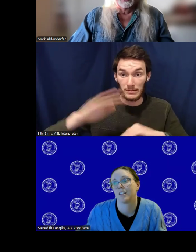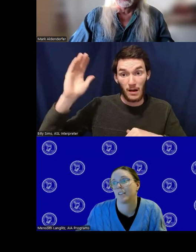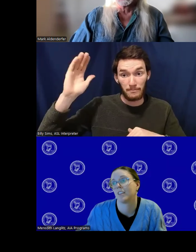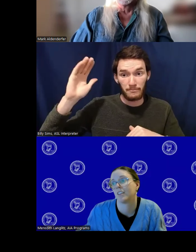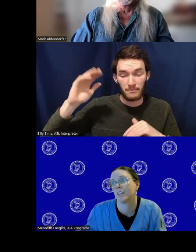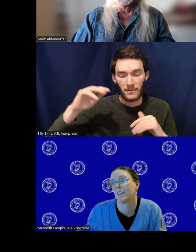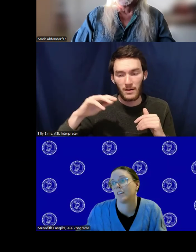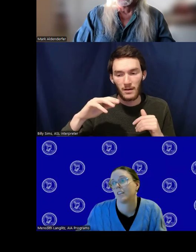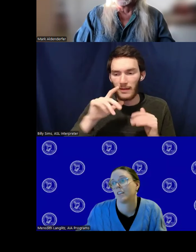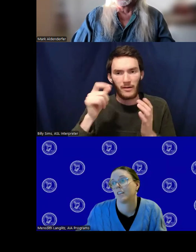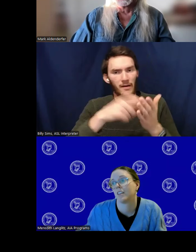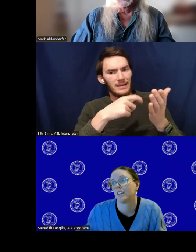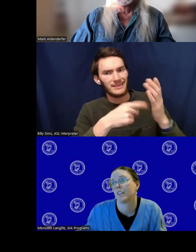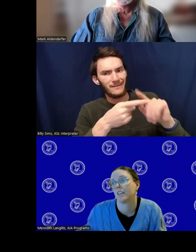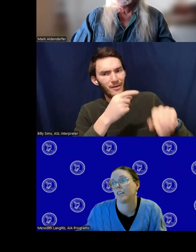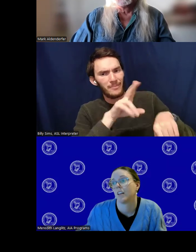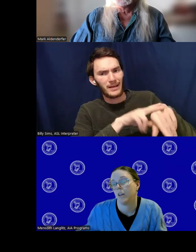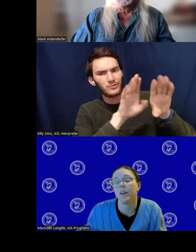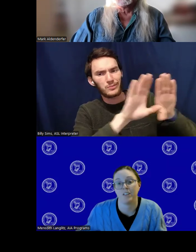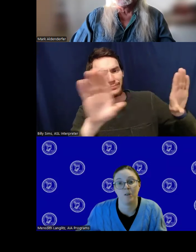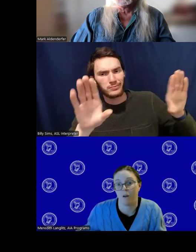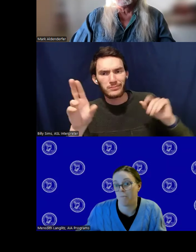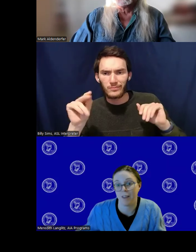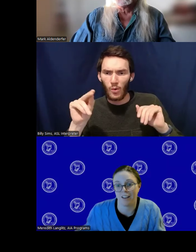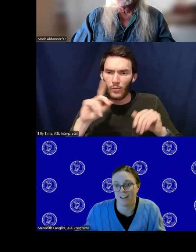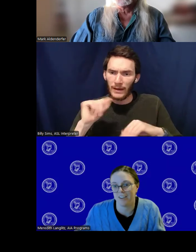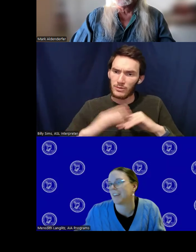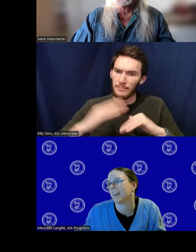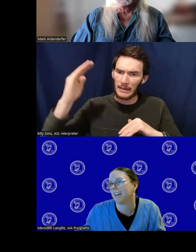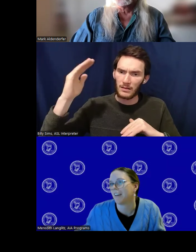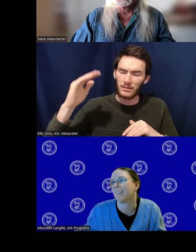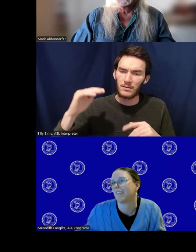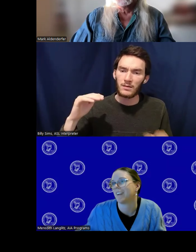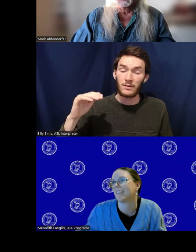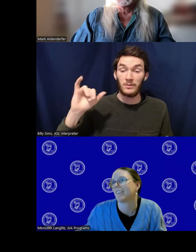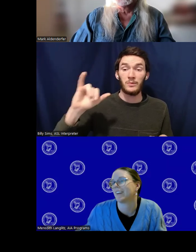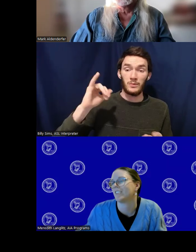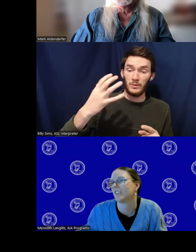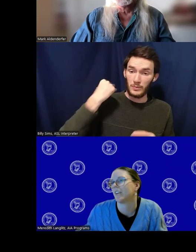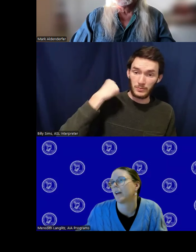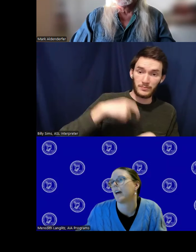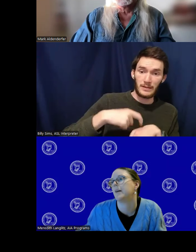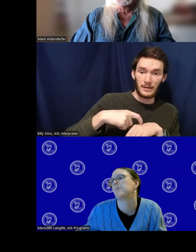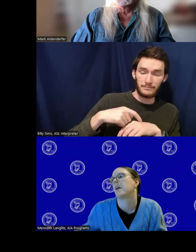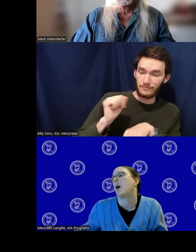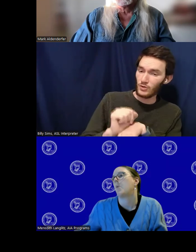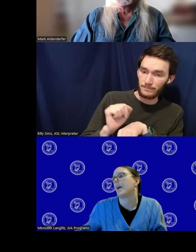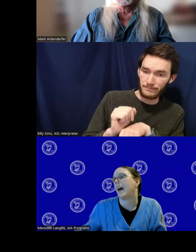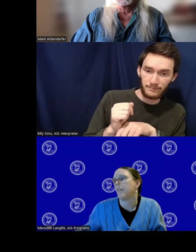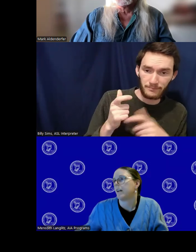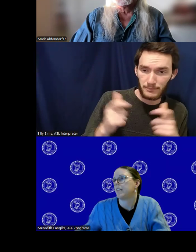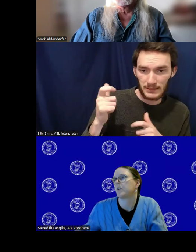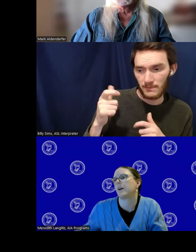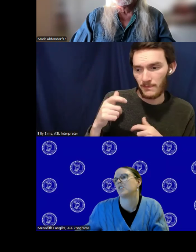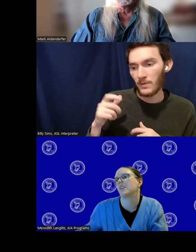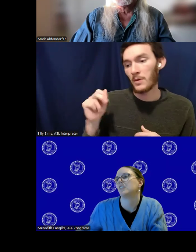they're not excavated out of the natural landscape. Okay, so a big undertaking. Okay, very, very interesting. Okay, we